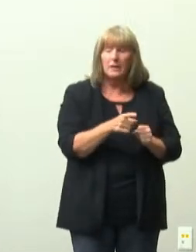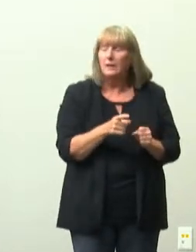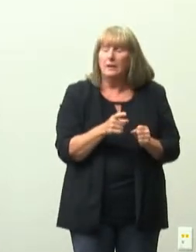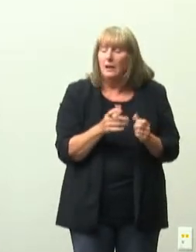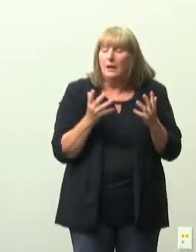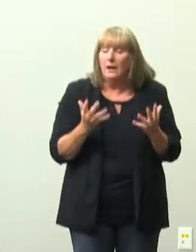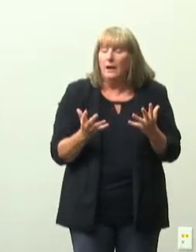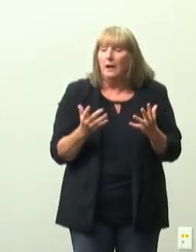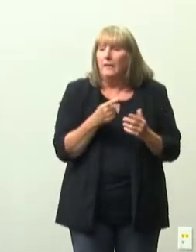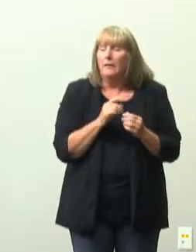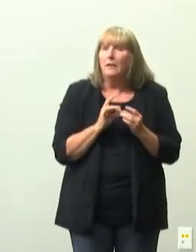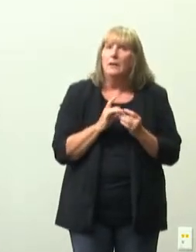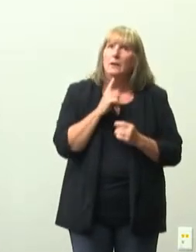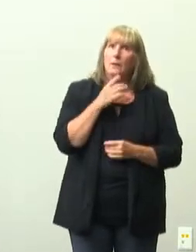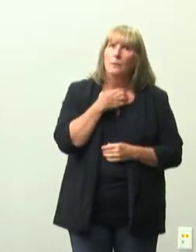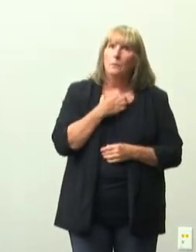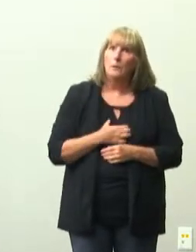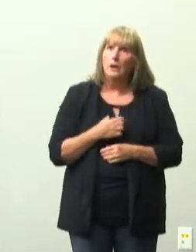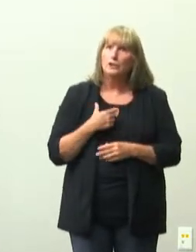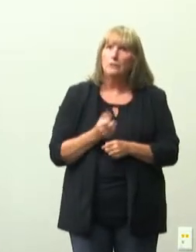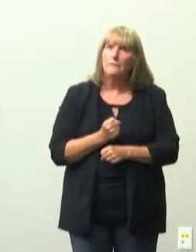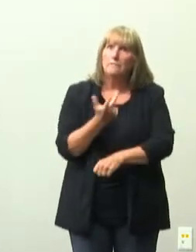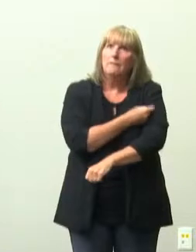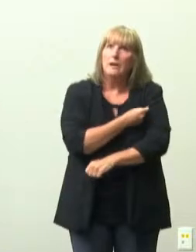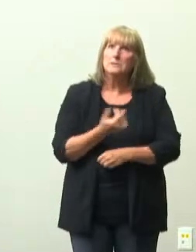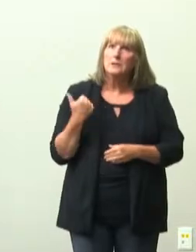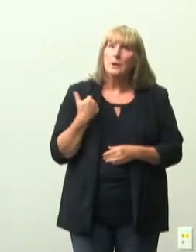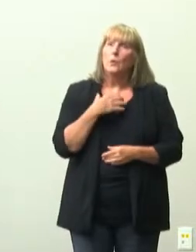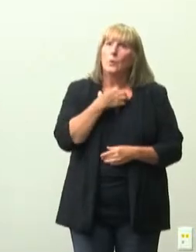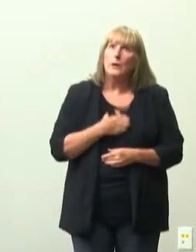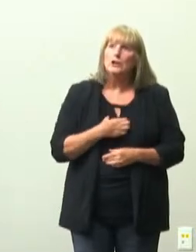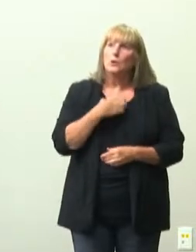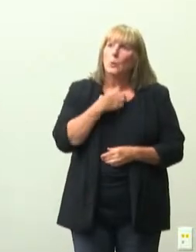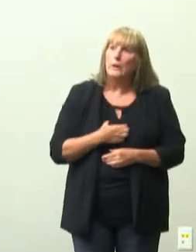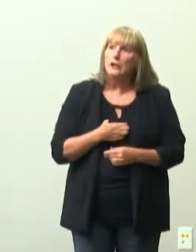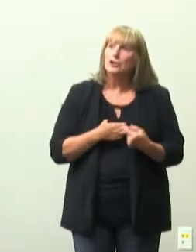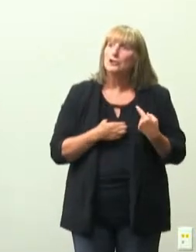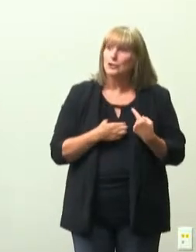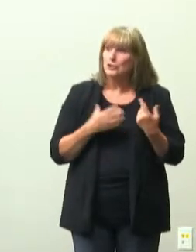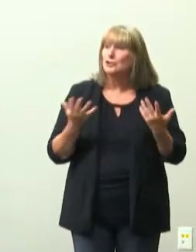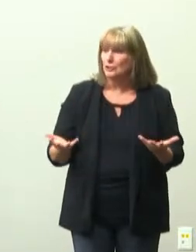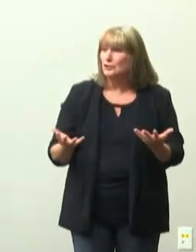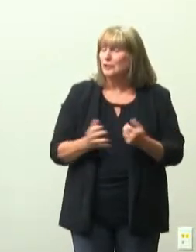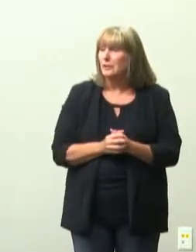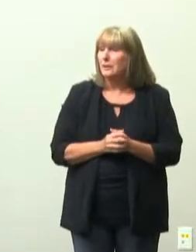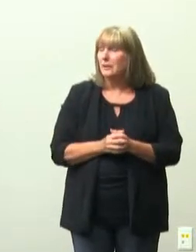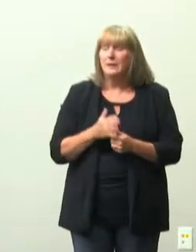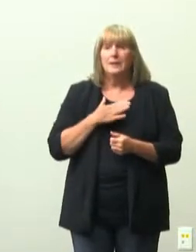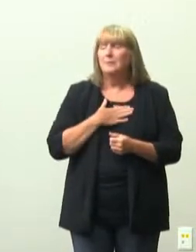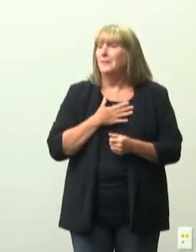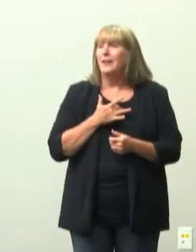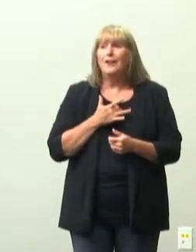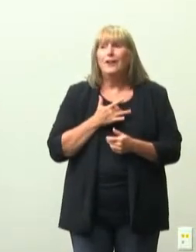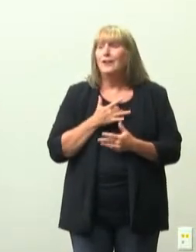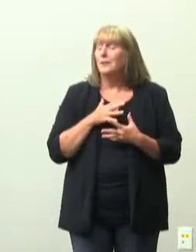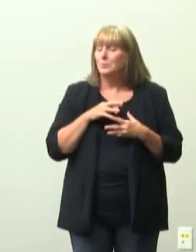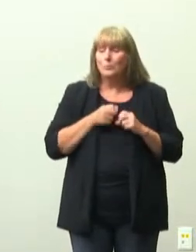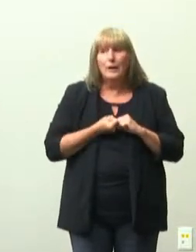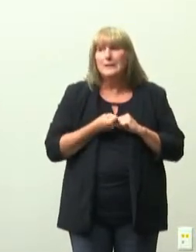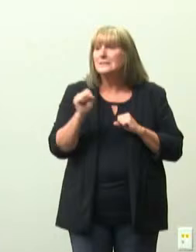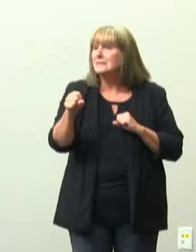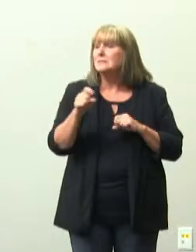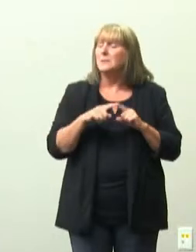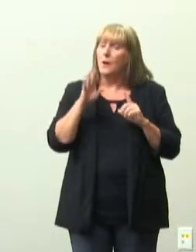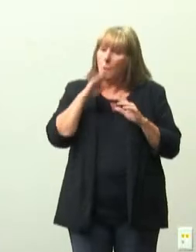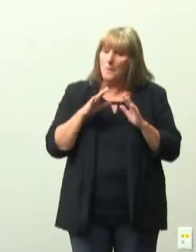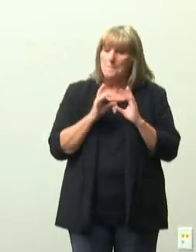unequivocally makes comments, I wish I'd have done it, I wish I'd have done it. And so, and again, my heart breaks for him, but I